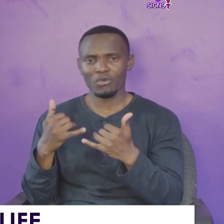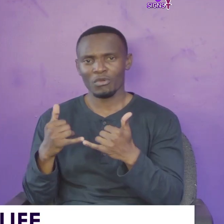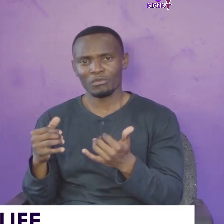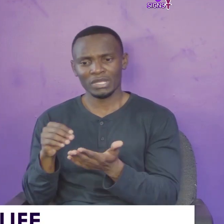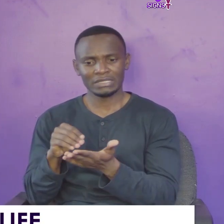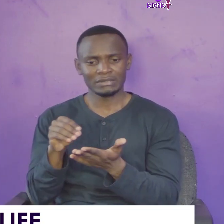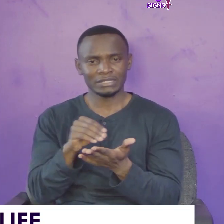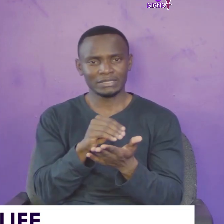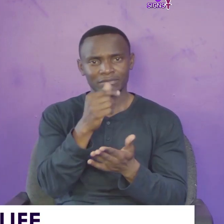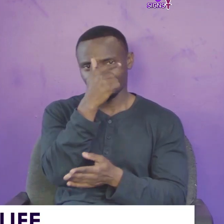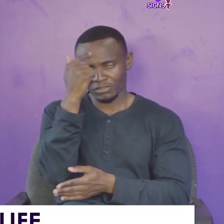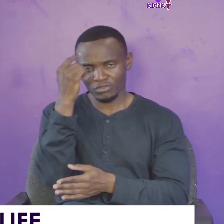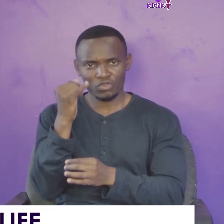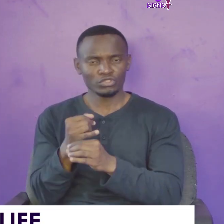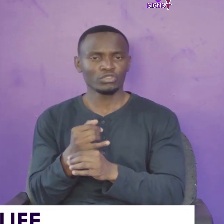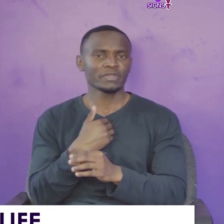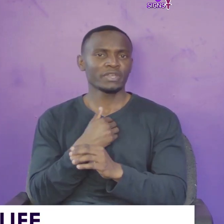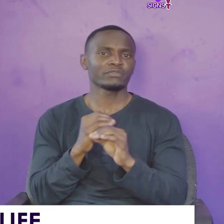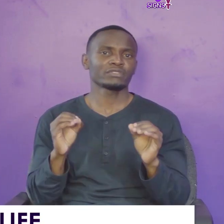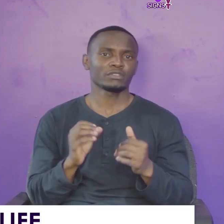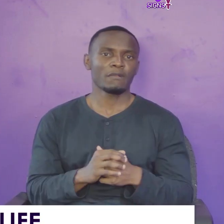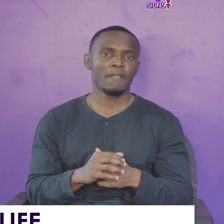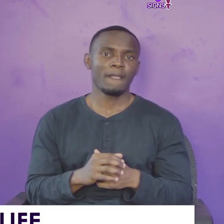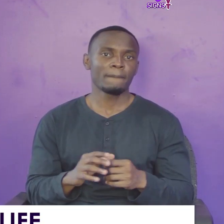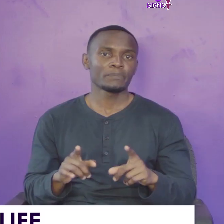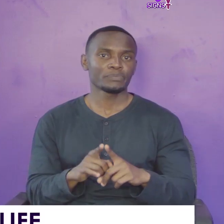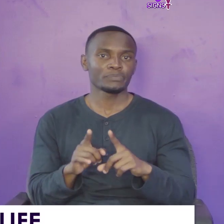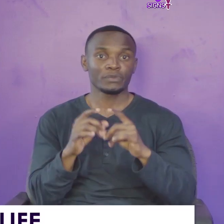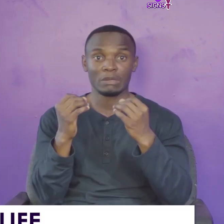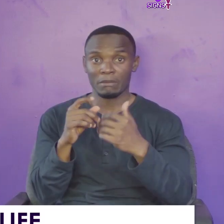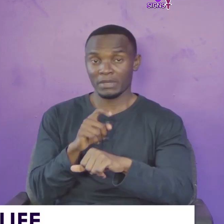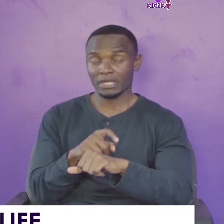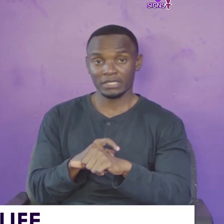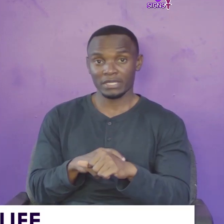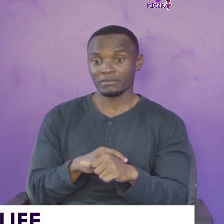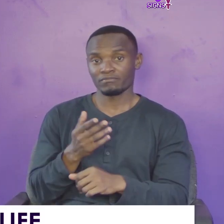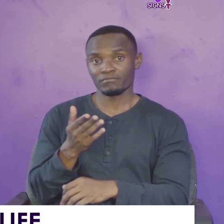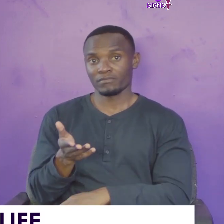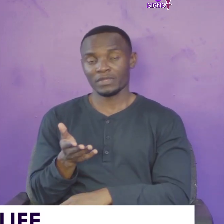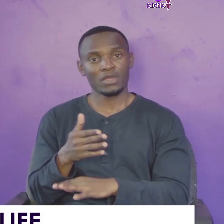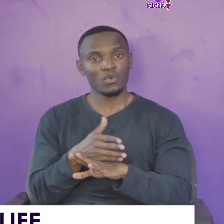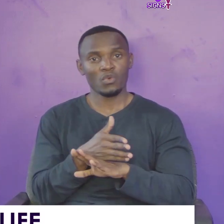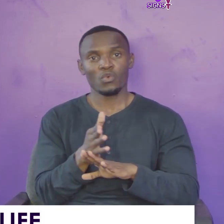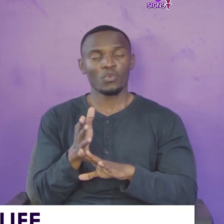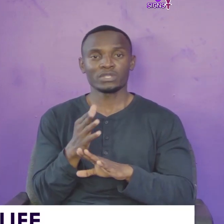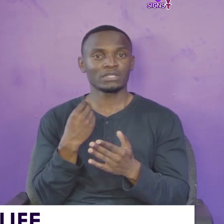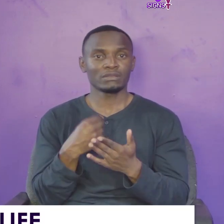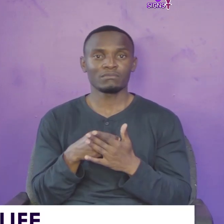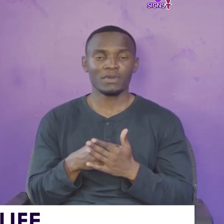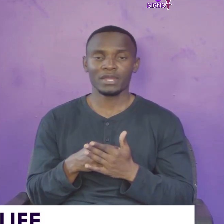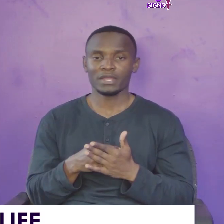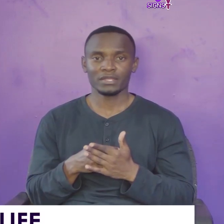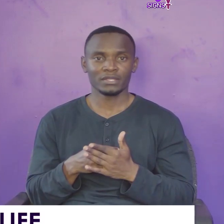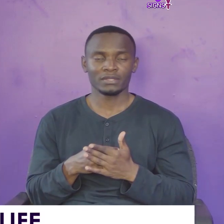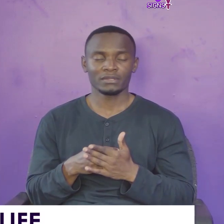lack of jobs. And many times they're just there, wasting those are wasted